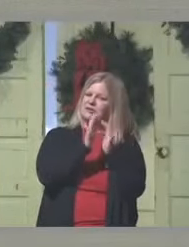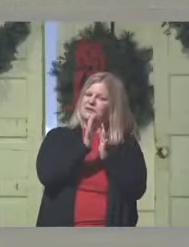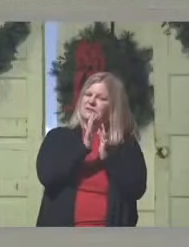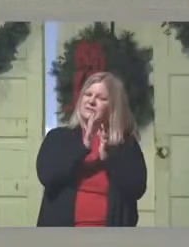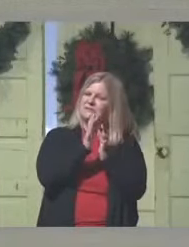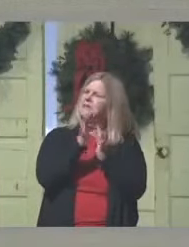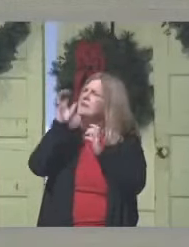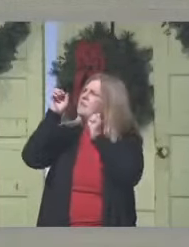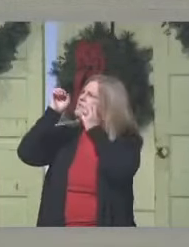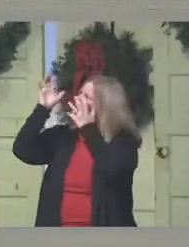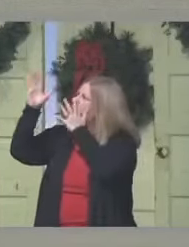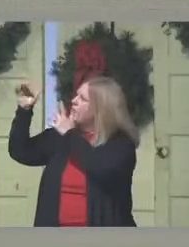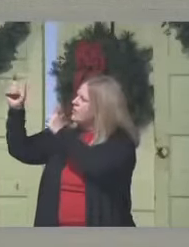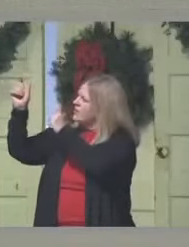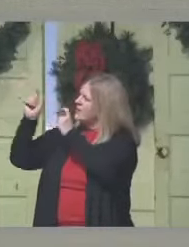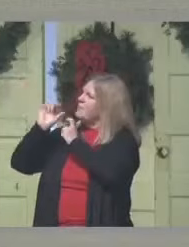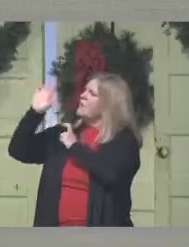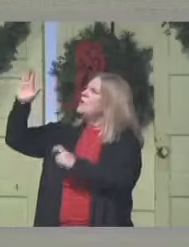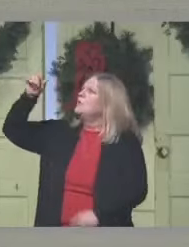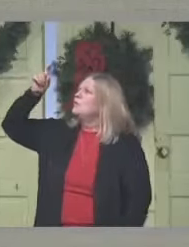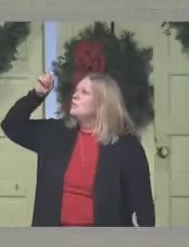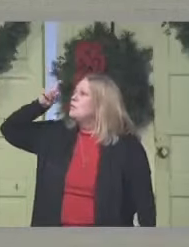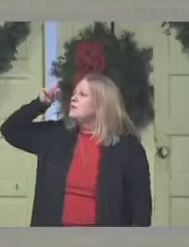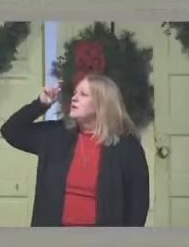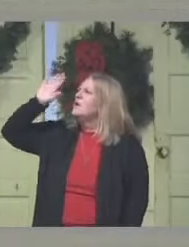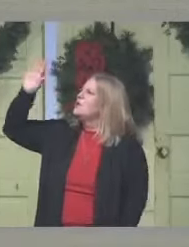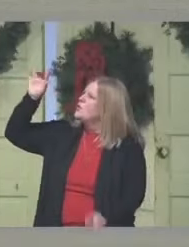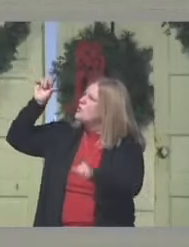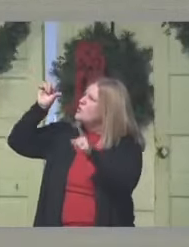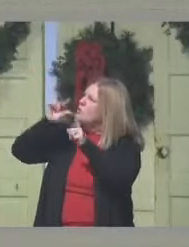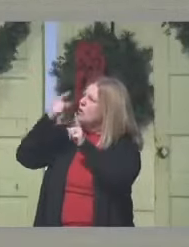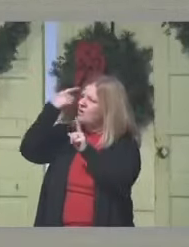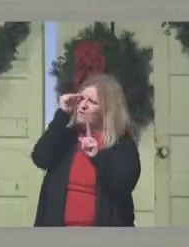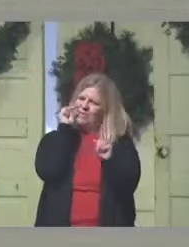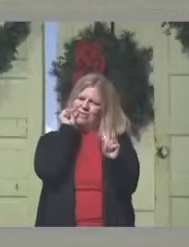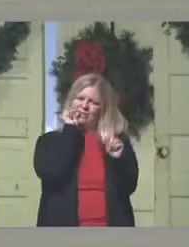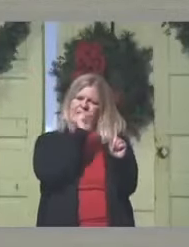And Father, would you grant me your wisdom and words for them?